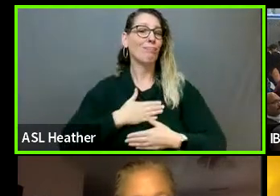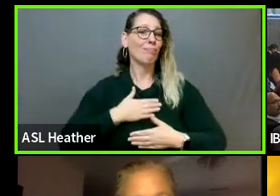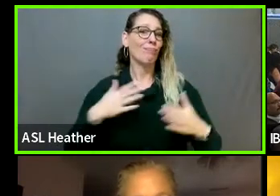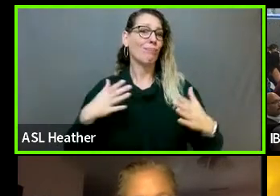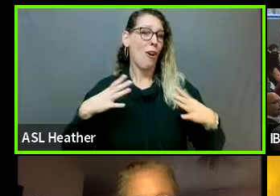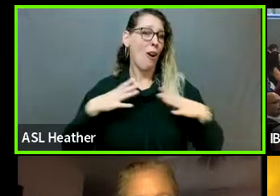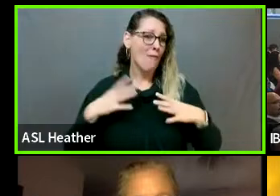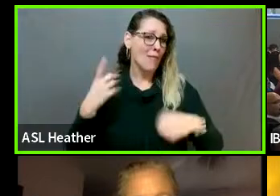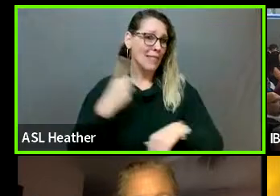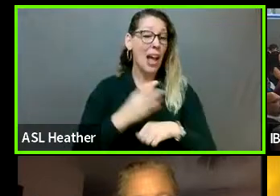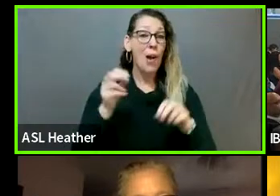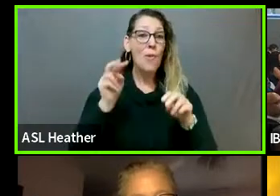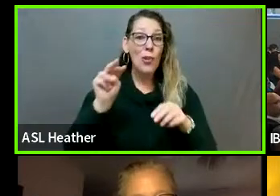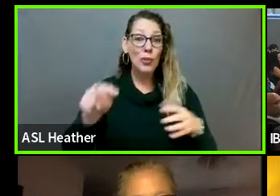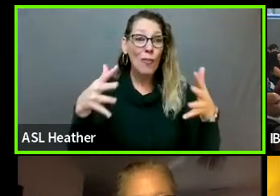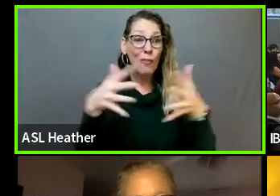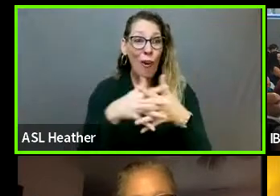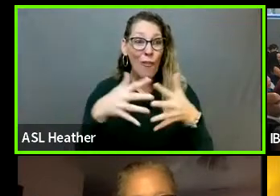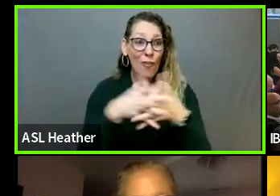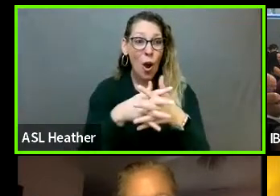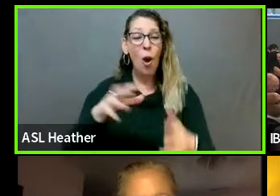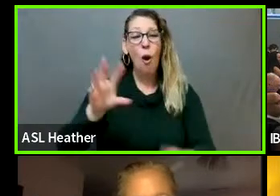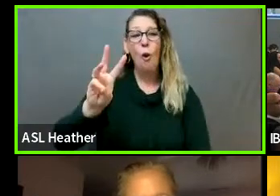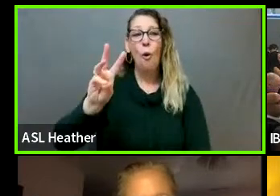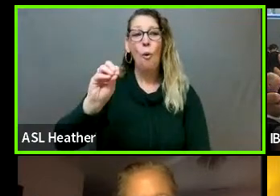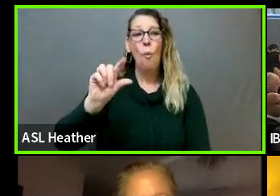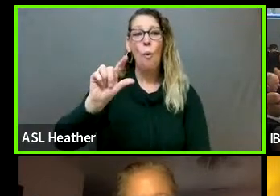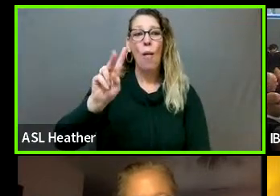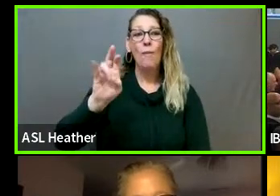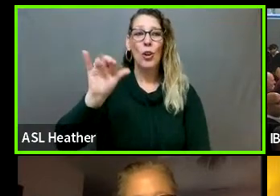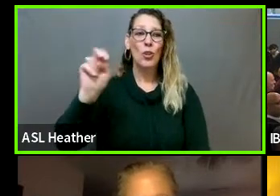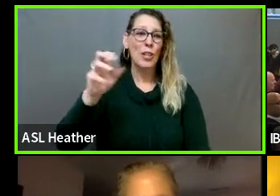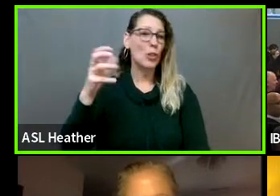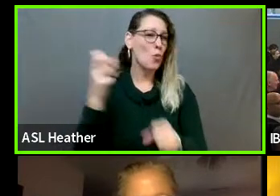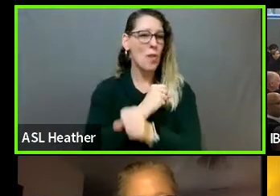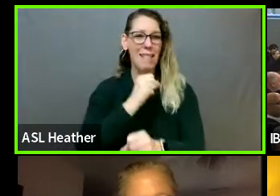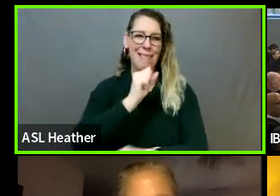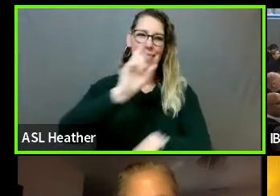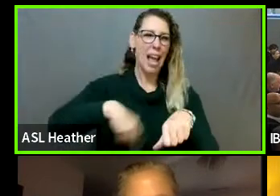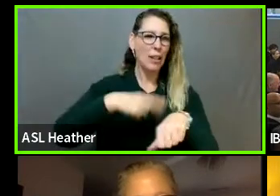watching football, watching the Wolverines win a national championship.